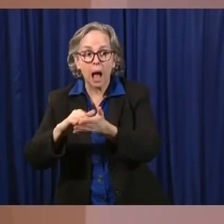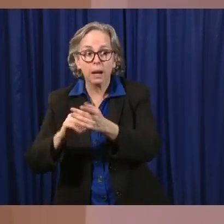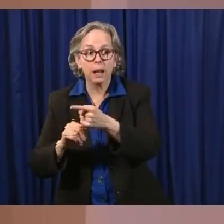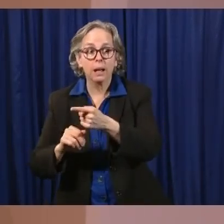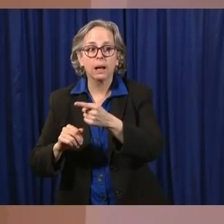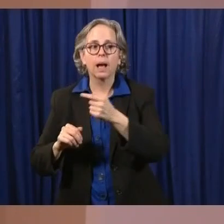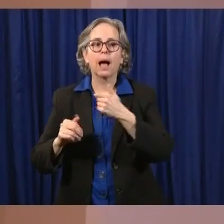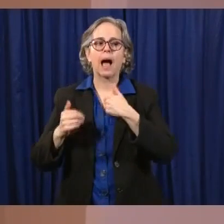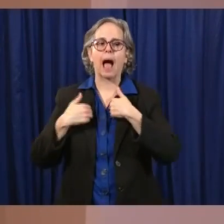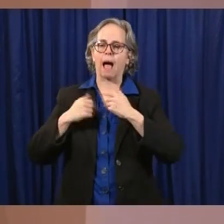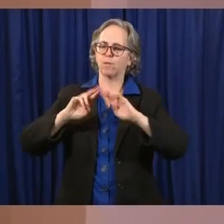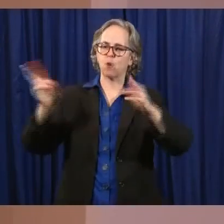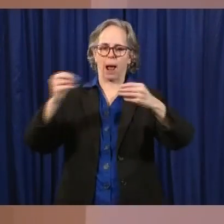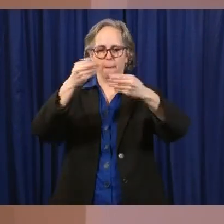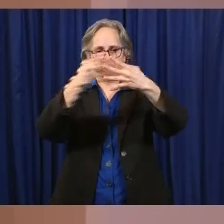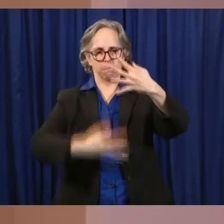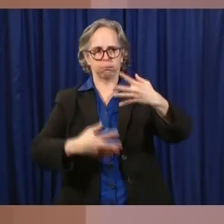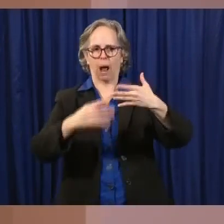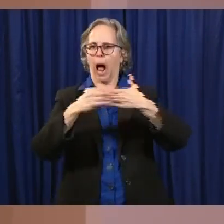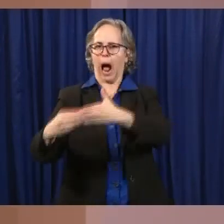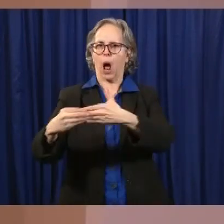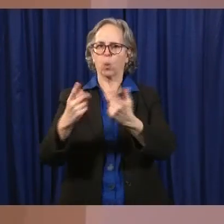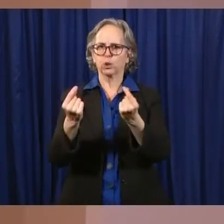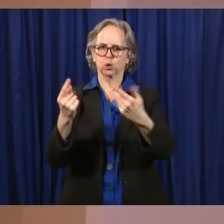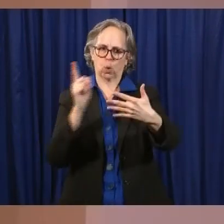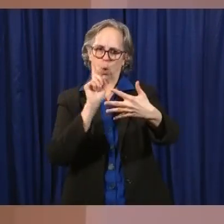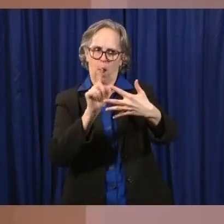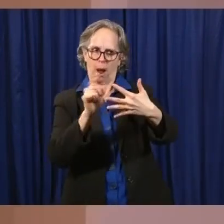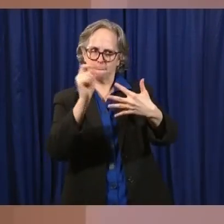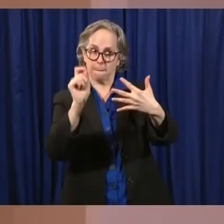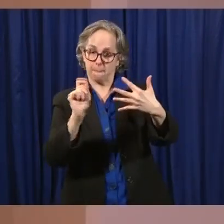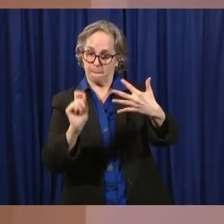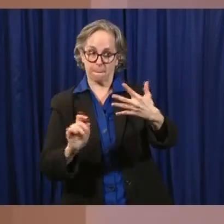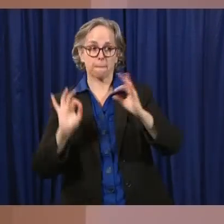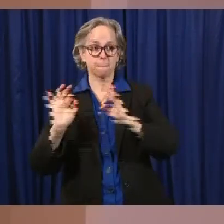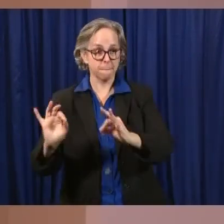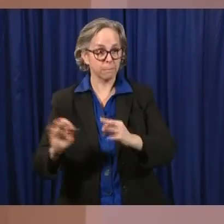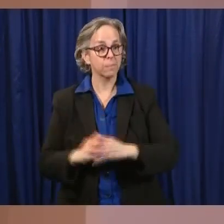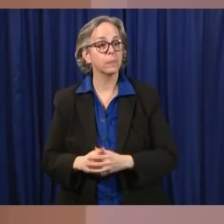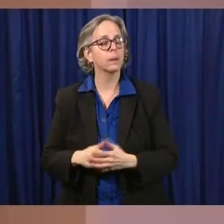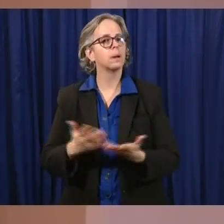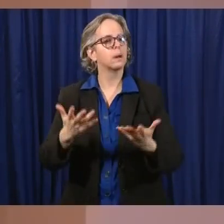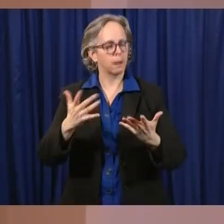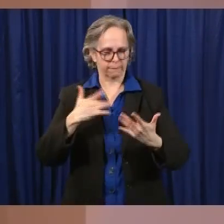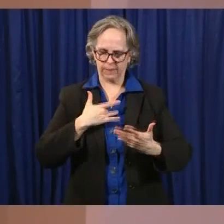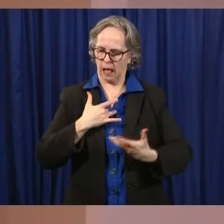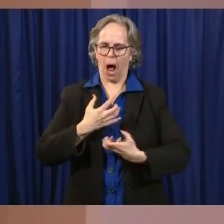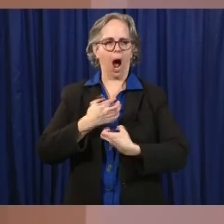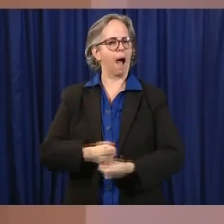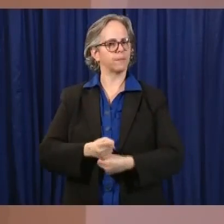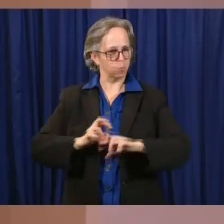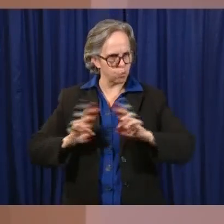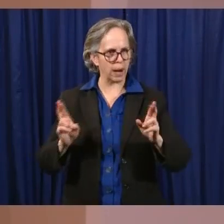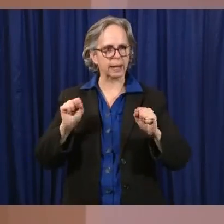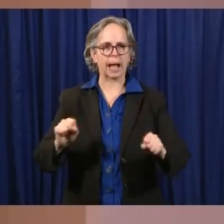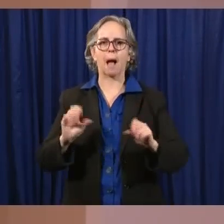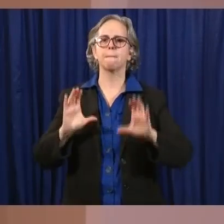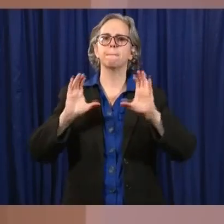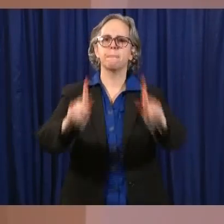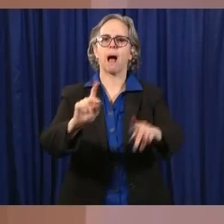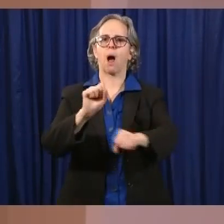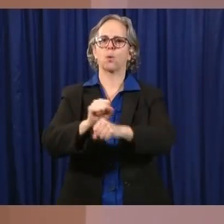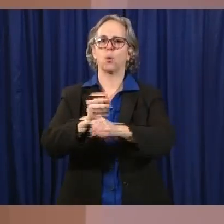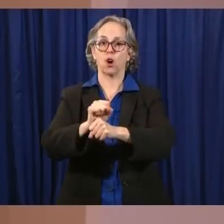takeoff, that employees will know, because these are important. Building confidence is incredibly important. We want the employees to know that